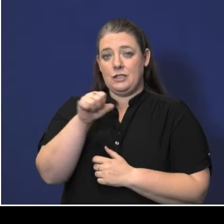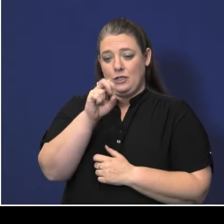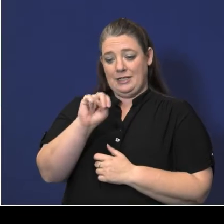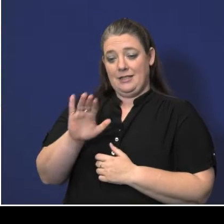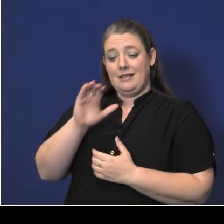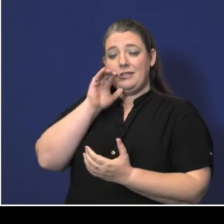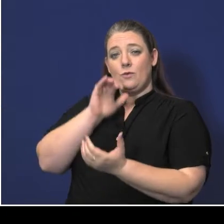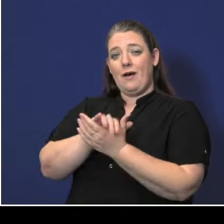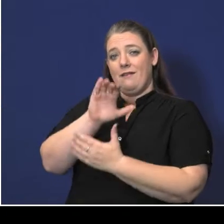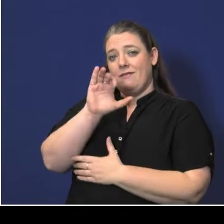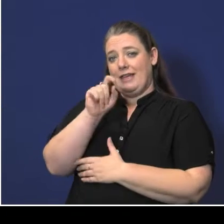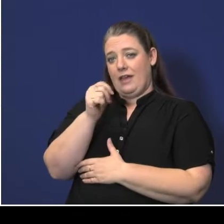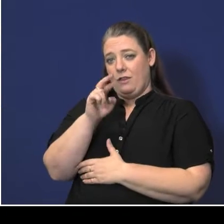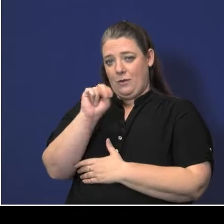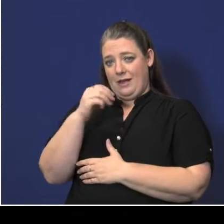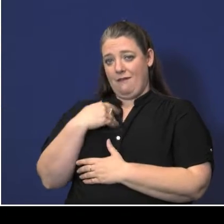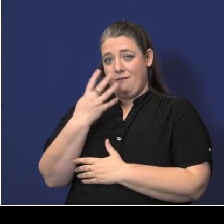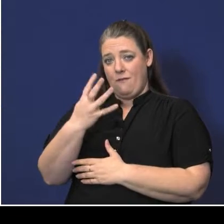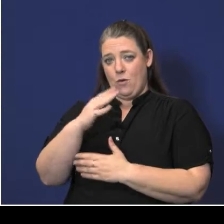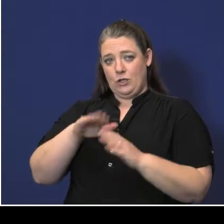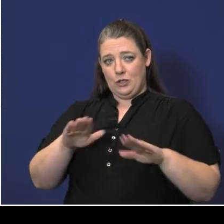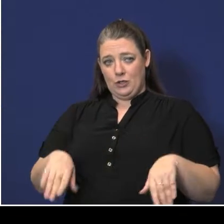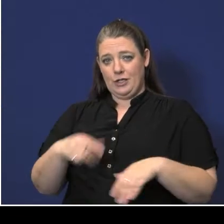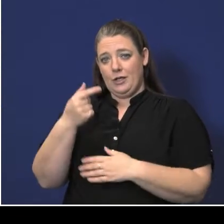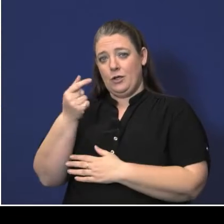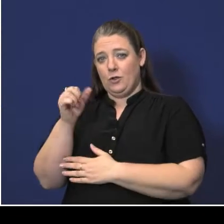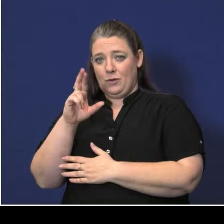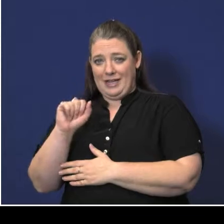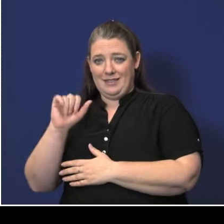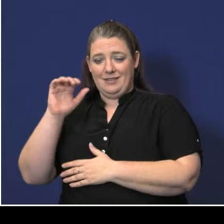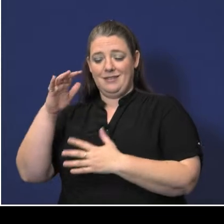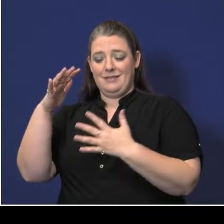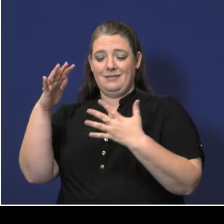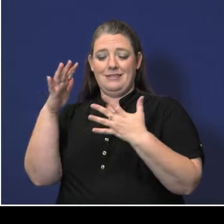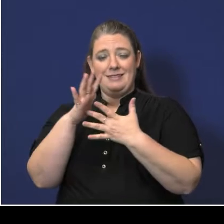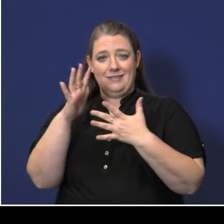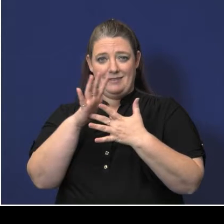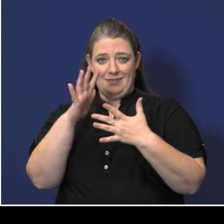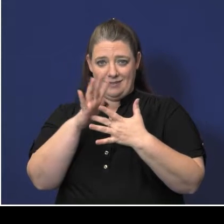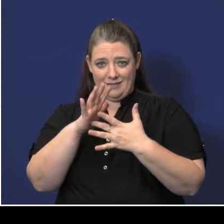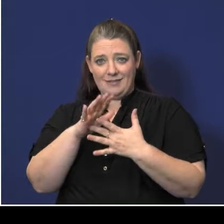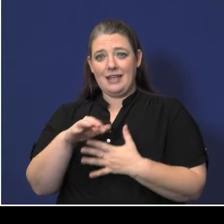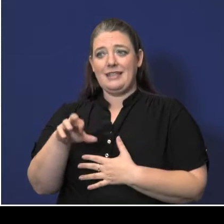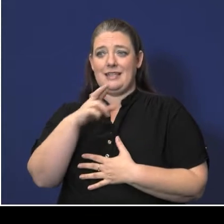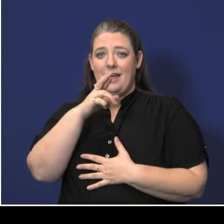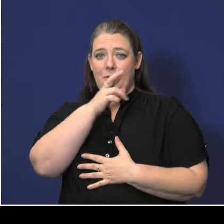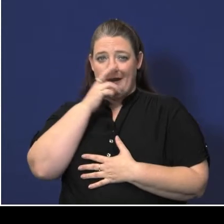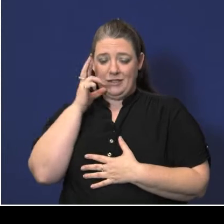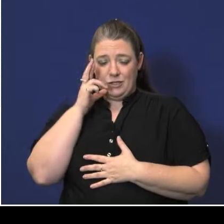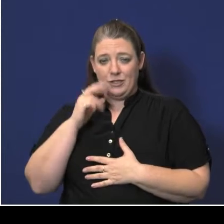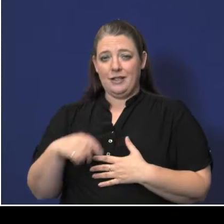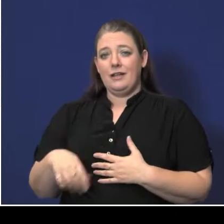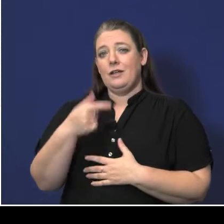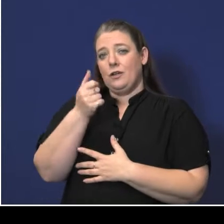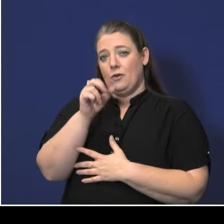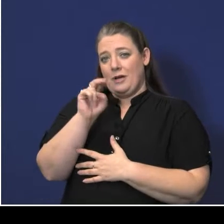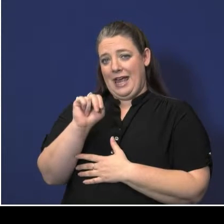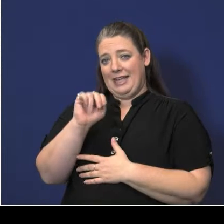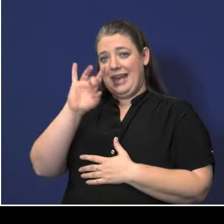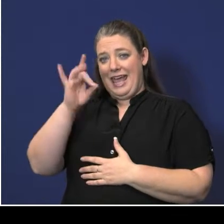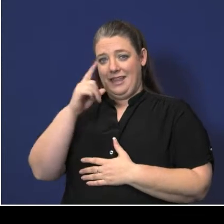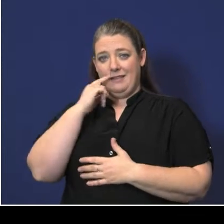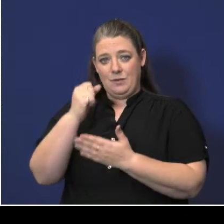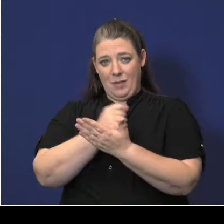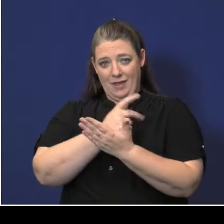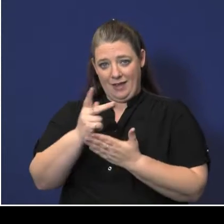Catherine, have 4 children: Grace, a 10th grader at Cypress Ranch; Grant, an 8th grader at Spillane; Rhett, a 6th grader at